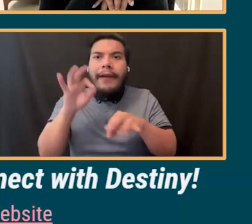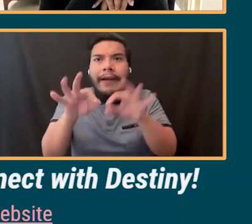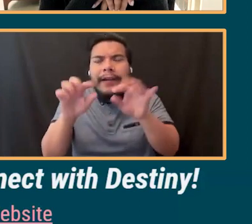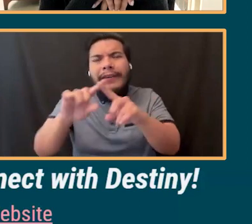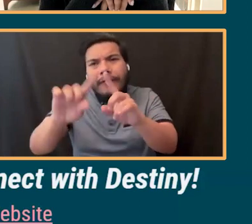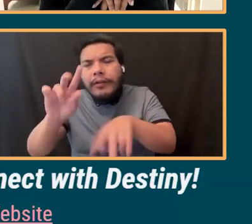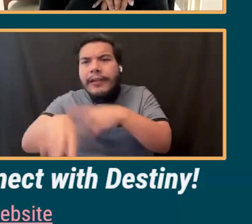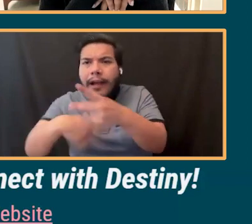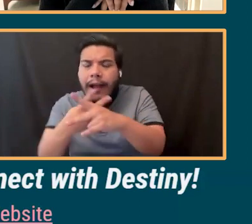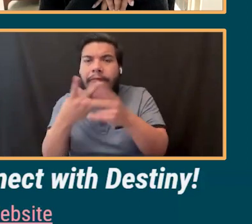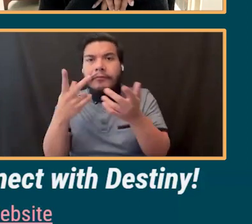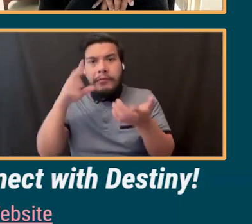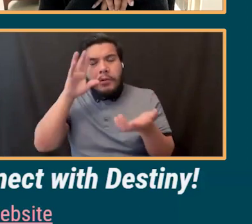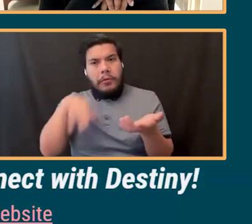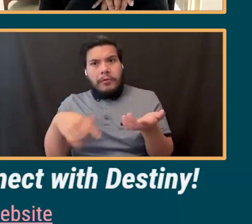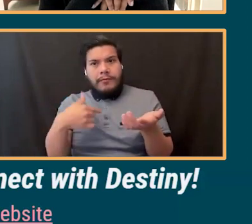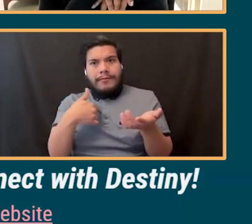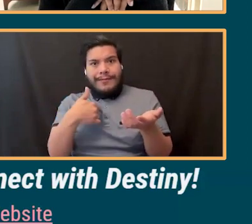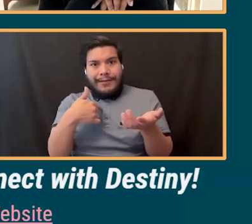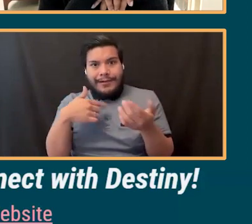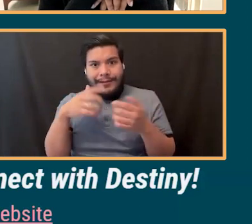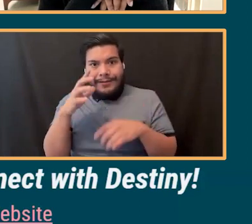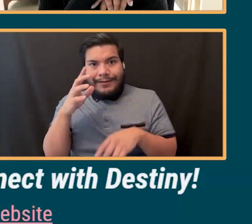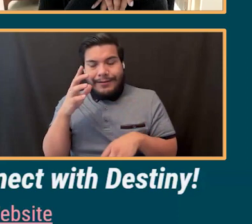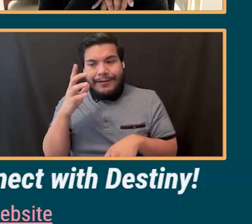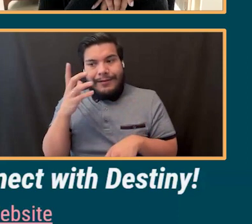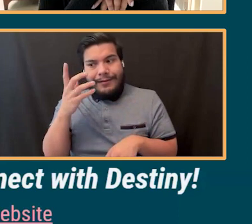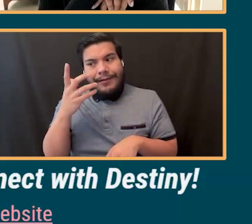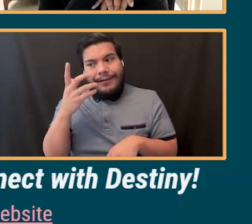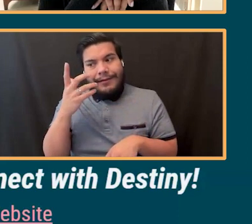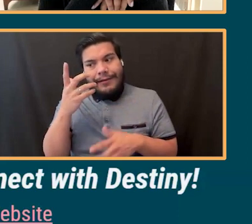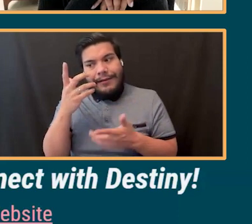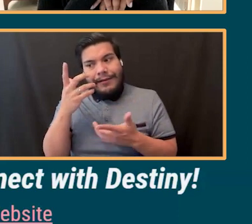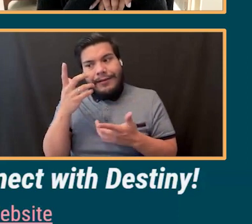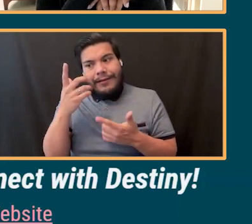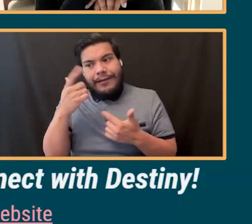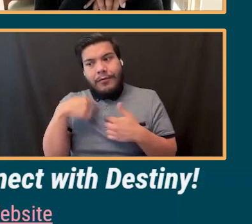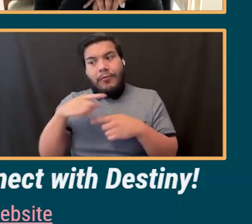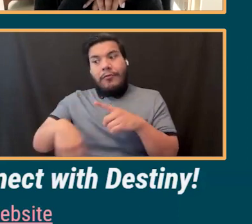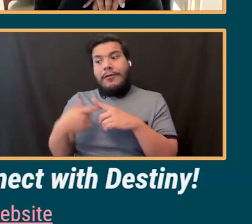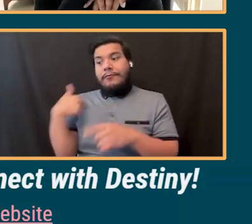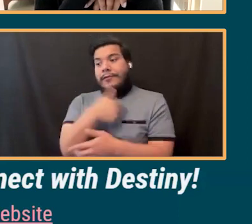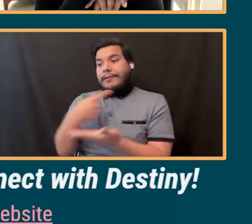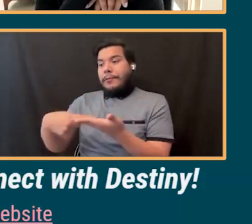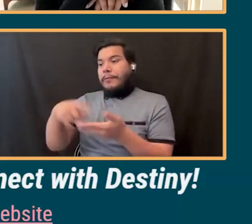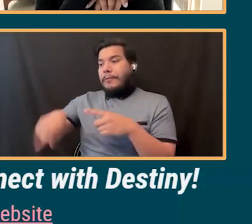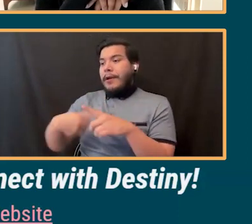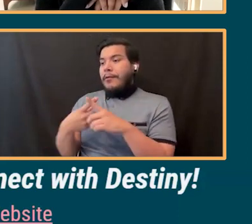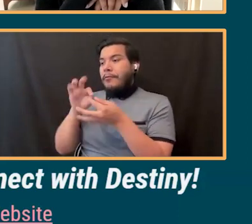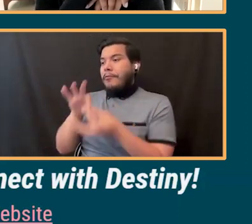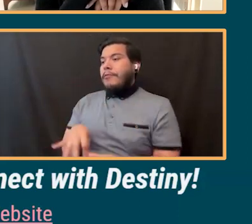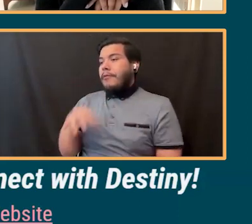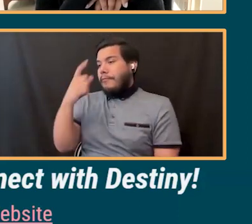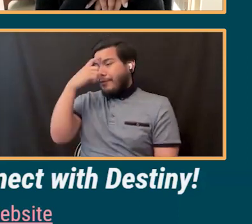that I know this is a mental health professional, but anytime we start talking about mental health diagnosis too, we're